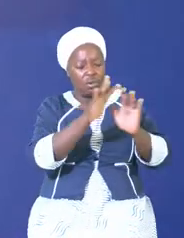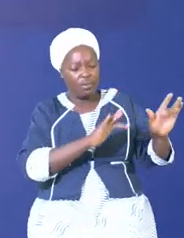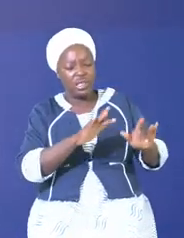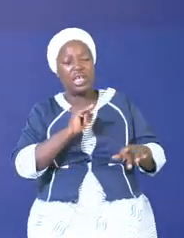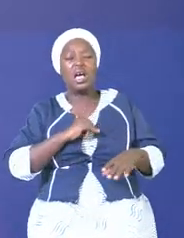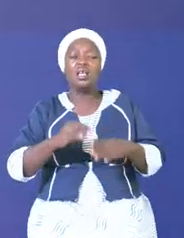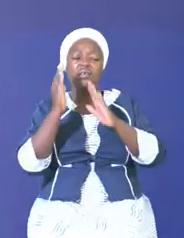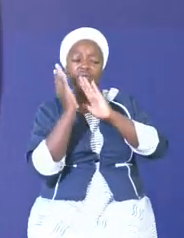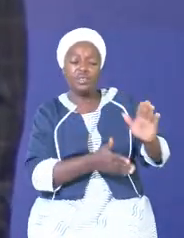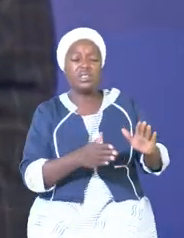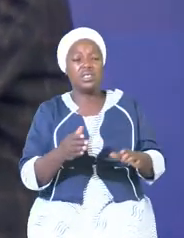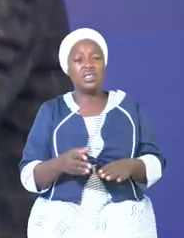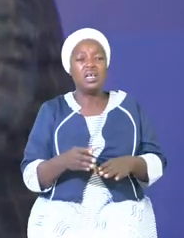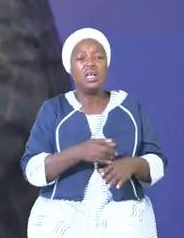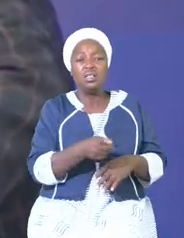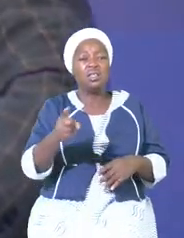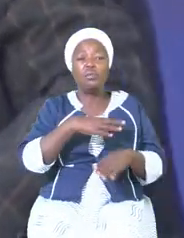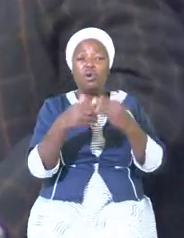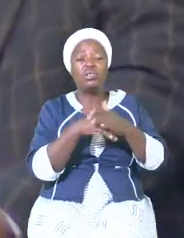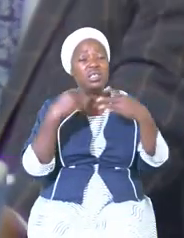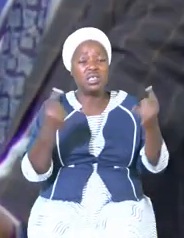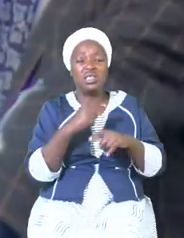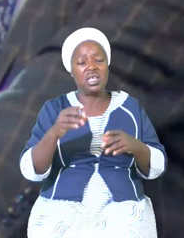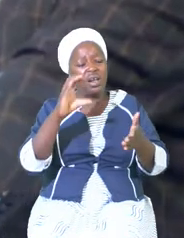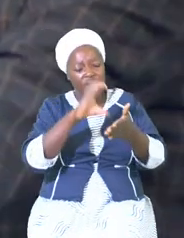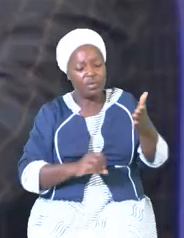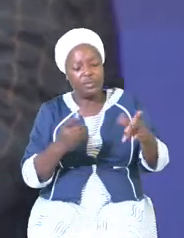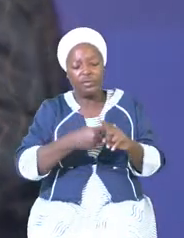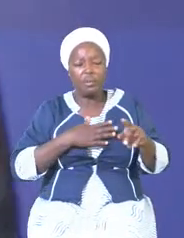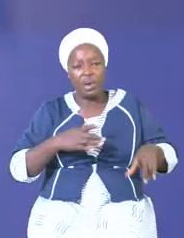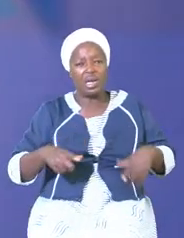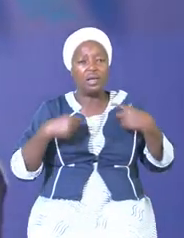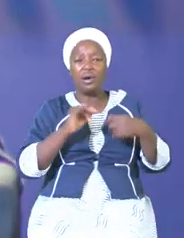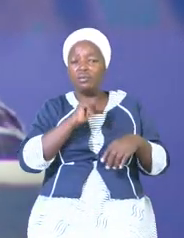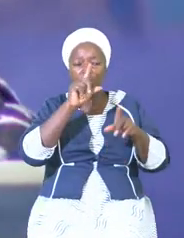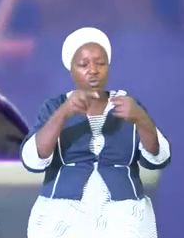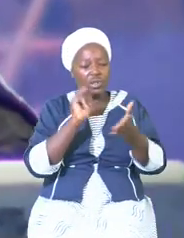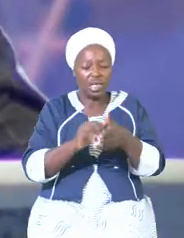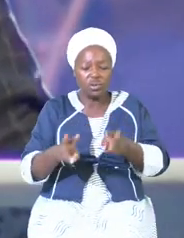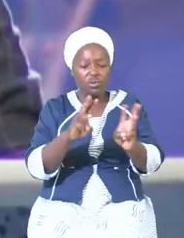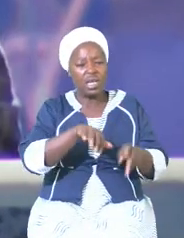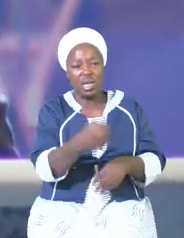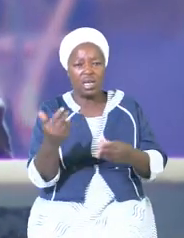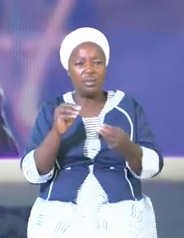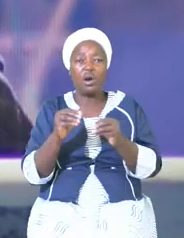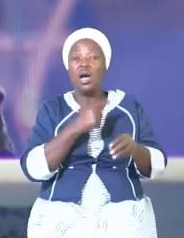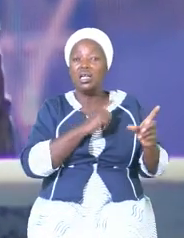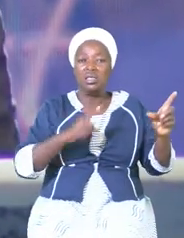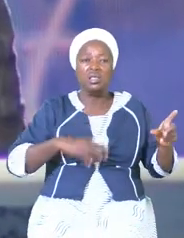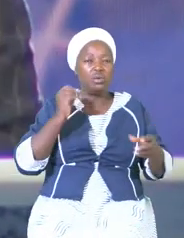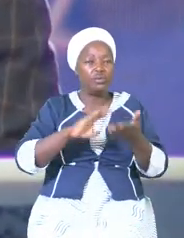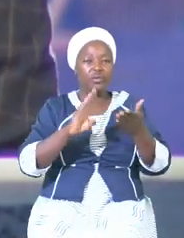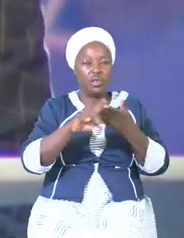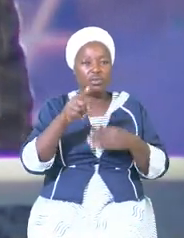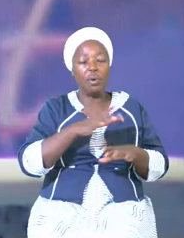them. By your grace, by your power, I will not go that direction anymore. And the Lord will forgive you. Mercy